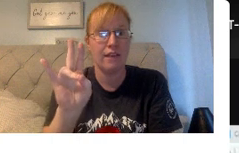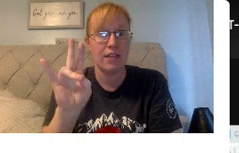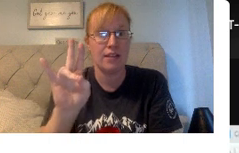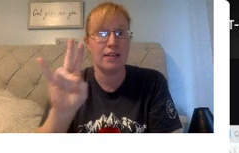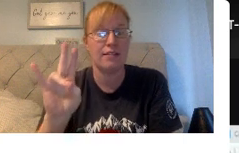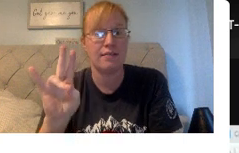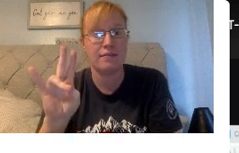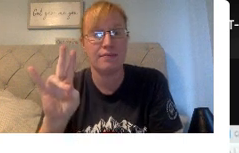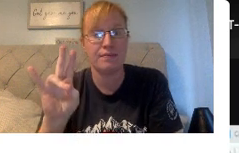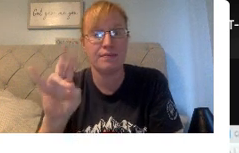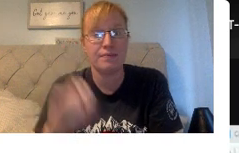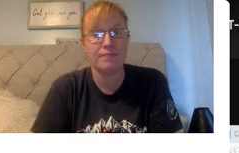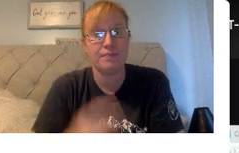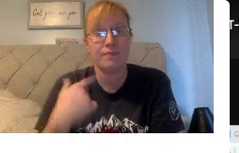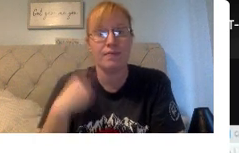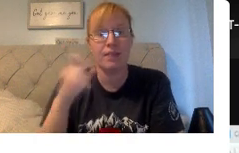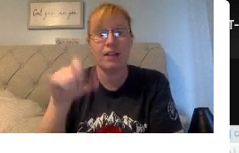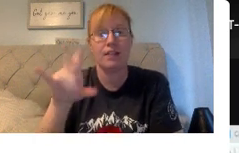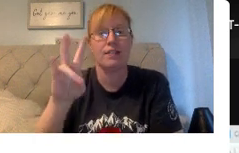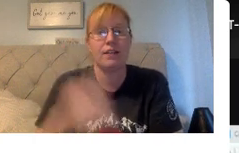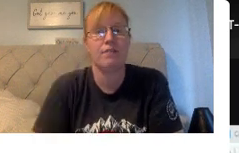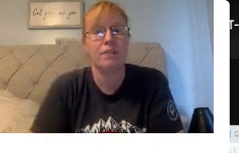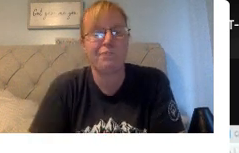7. There we go. I'm going to click on $7.